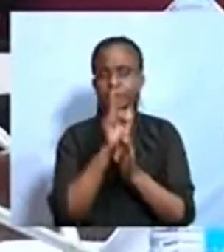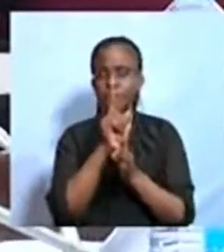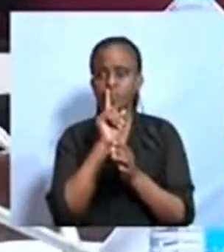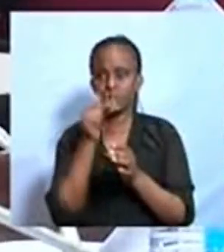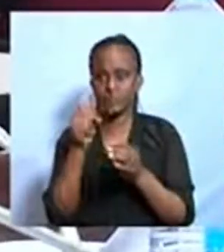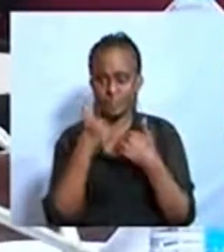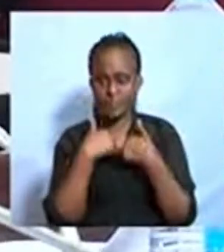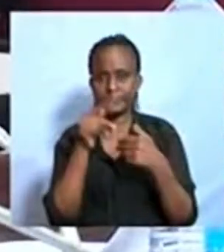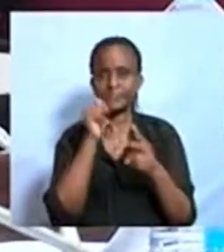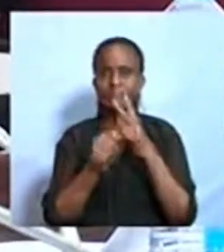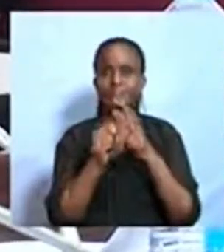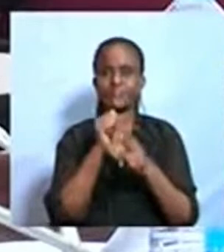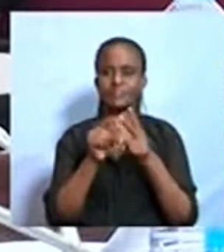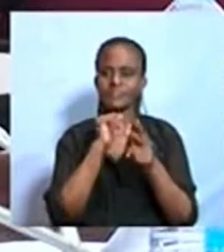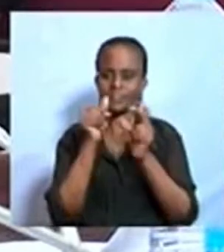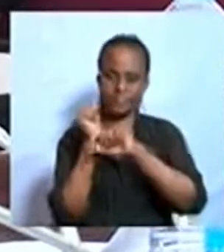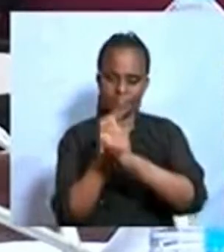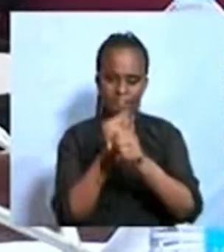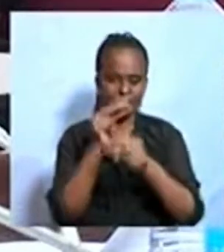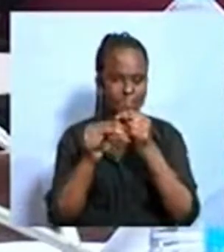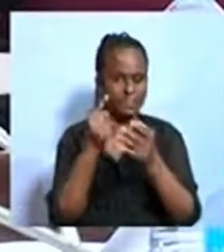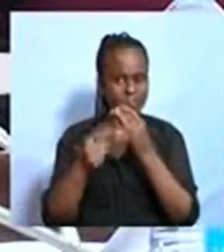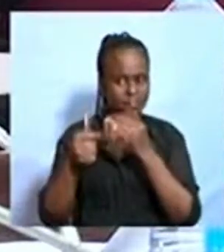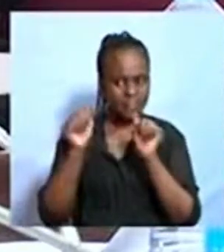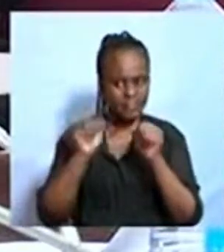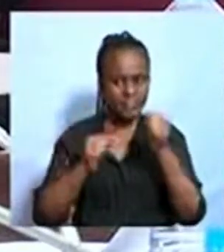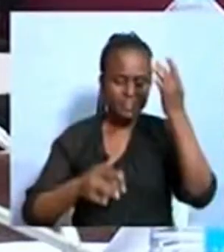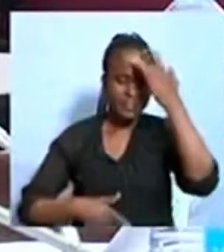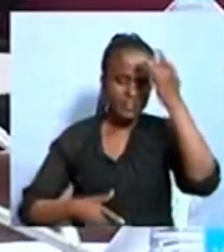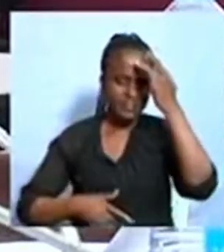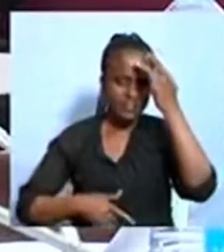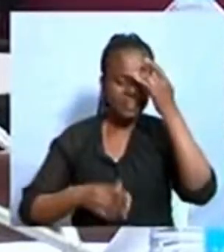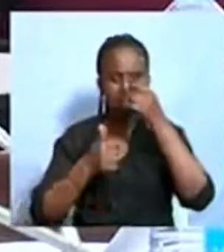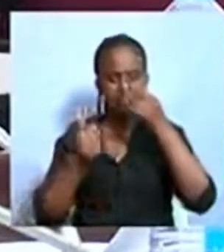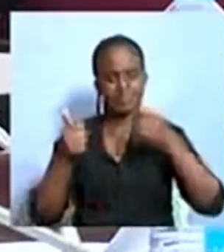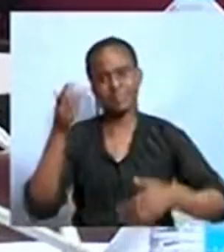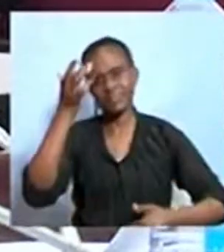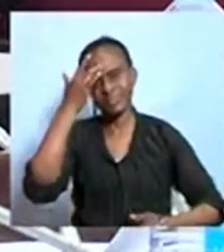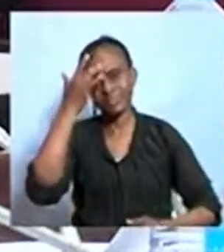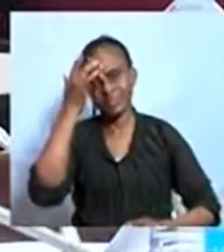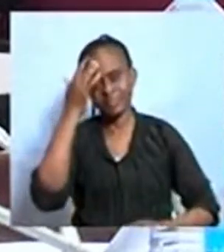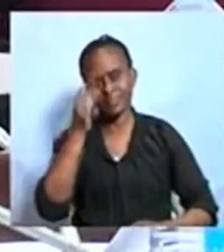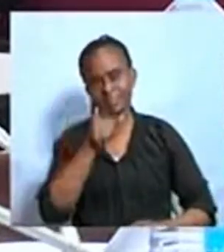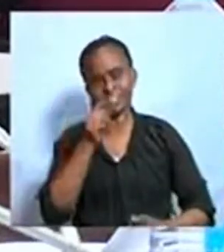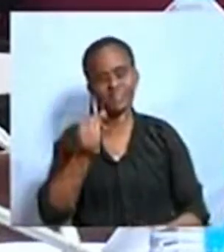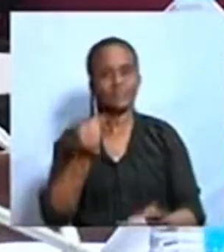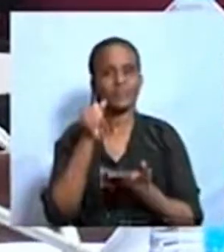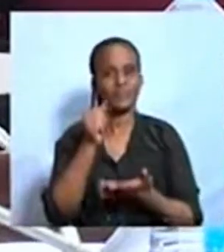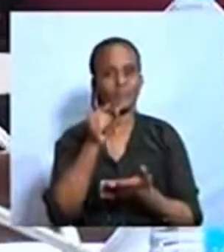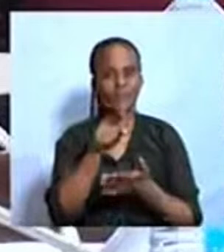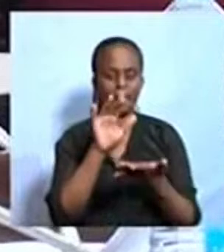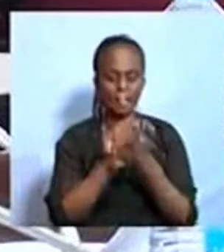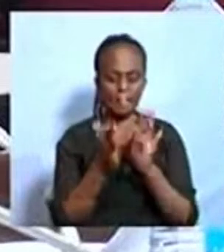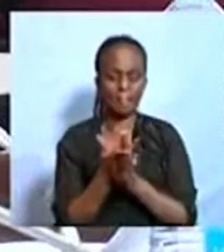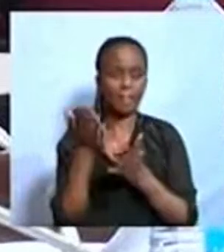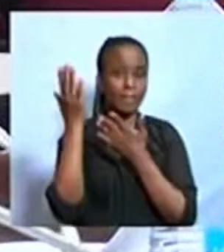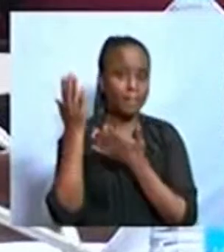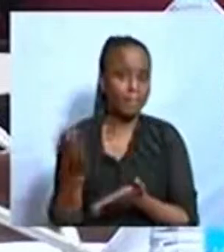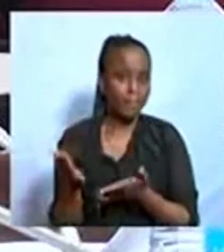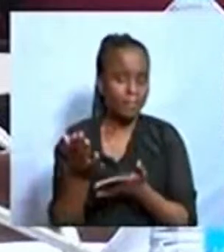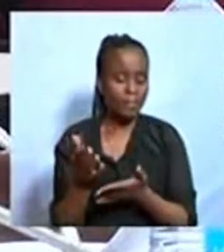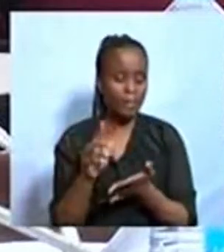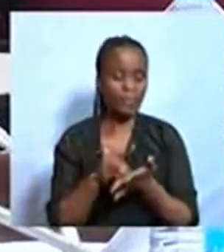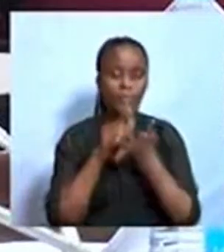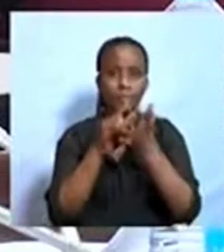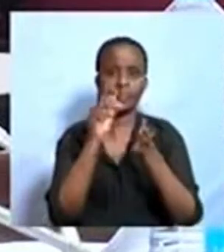having unprotected sex. What that means is that they could have also been exposed to other infections. And our budget gets heavy for donor